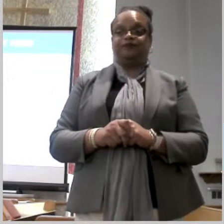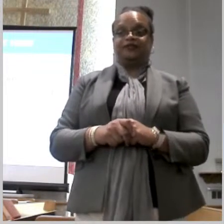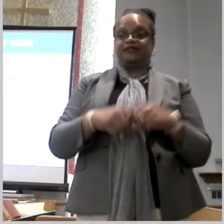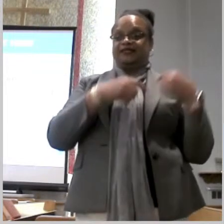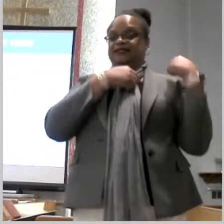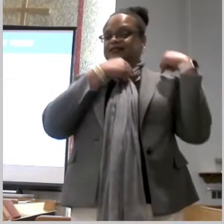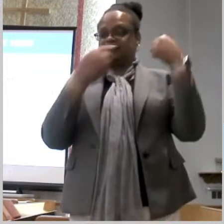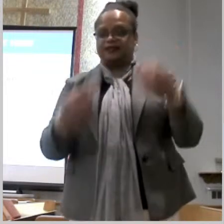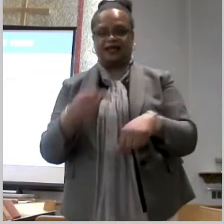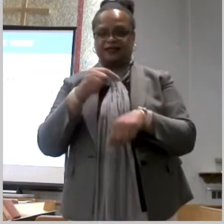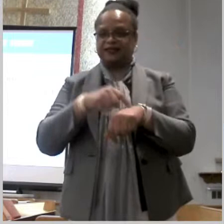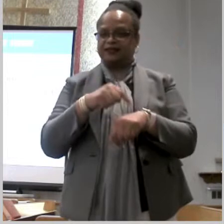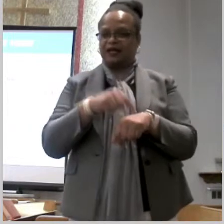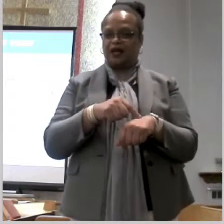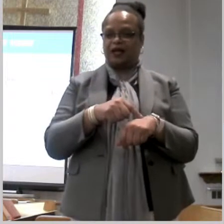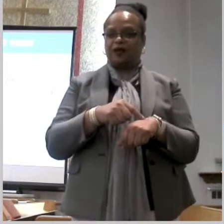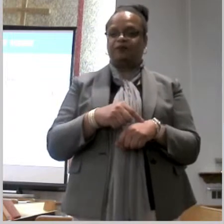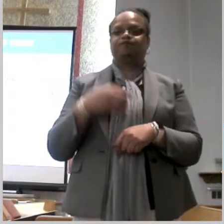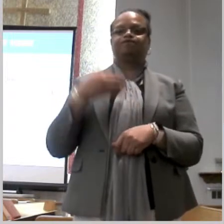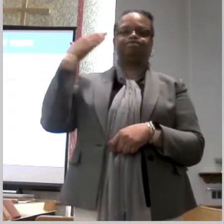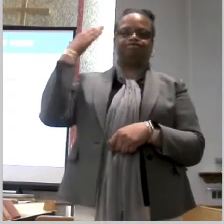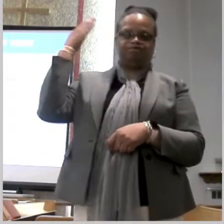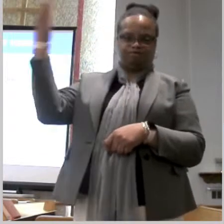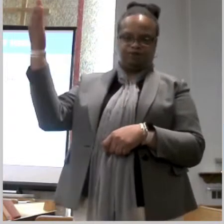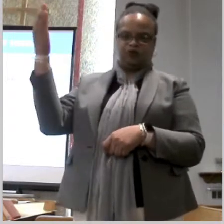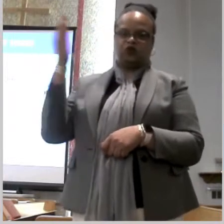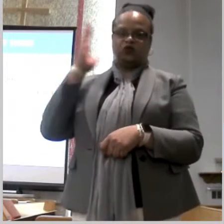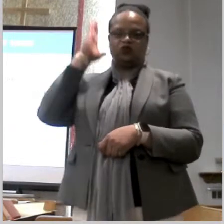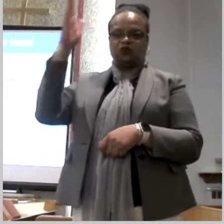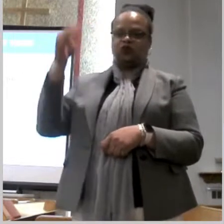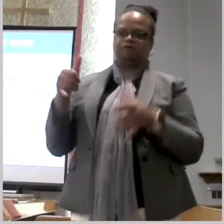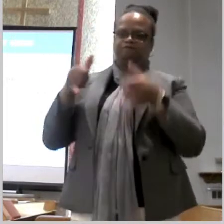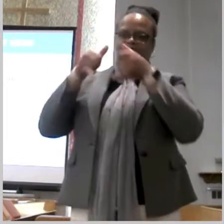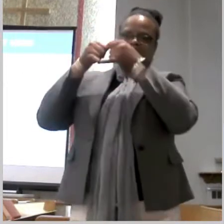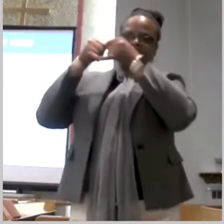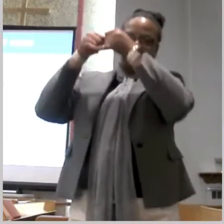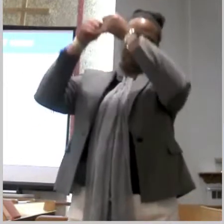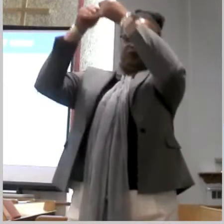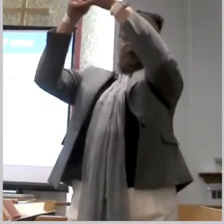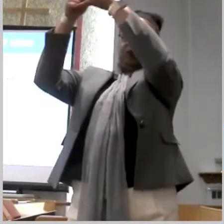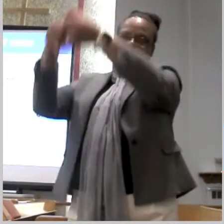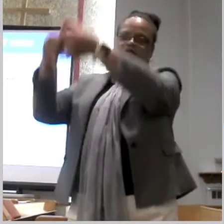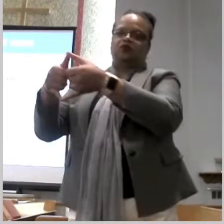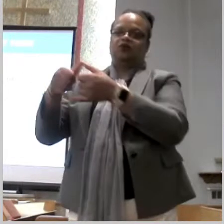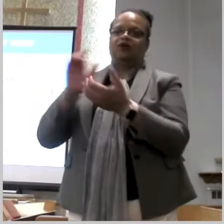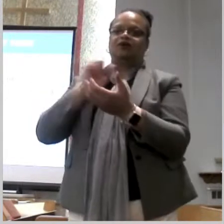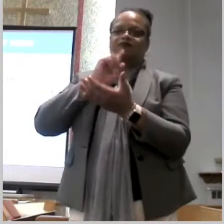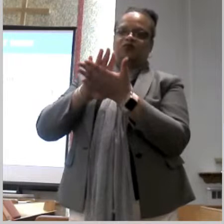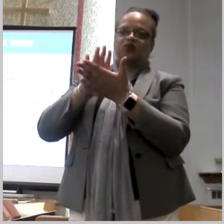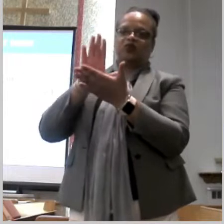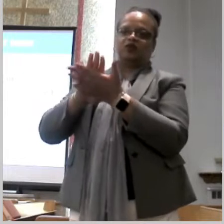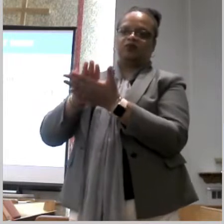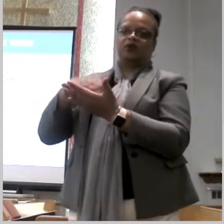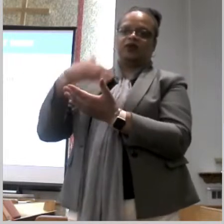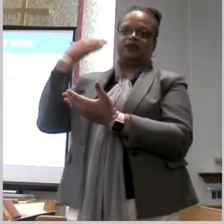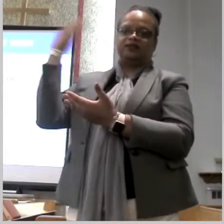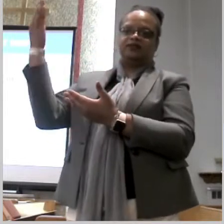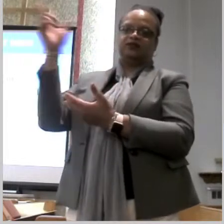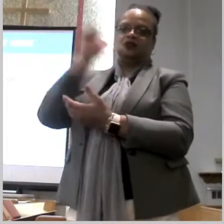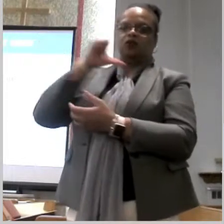Lord. Throughout the endless ages, you will be crowned